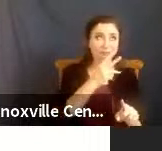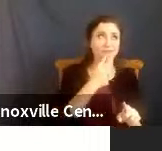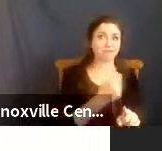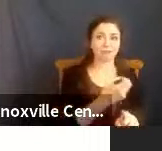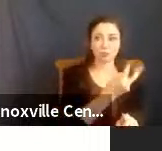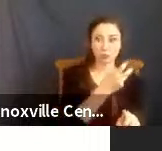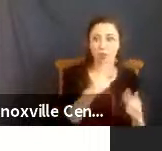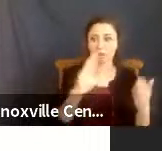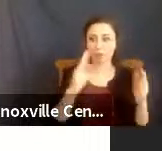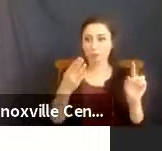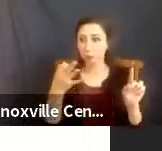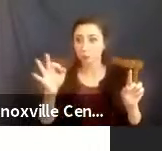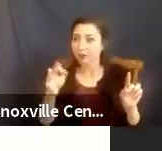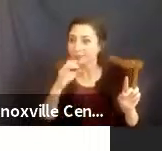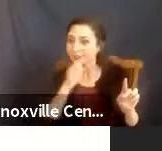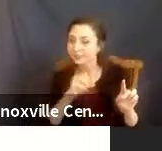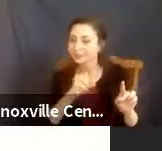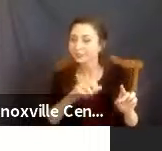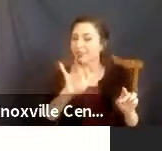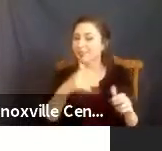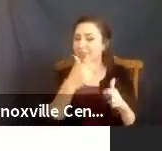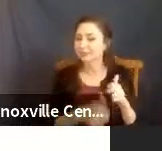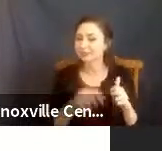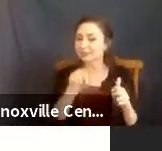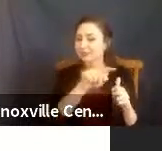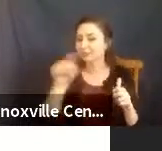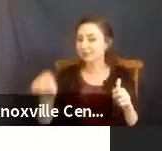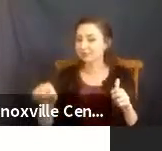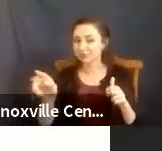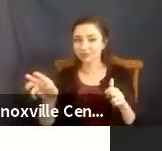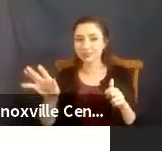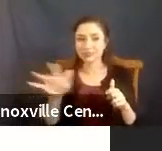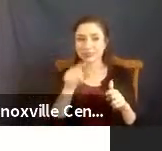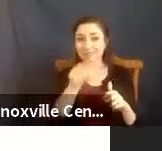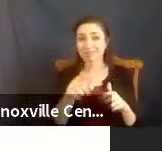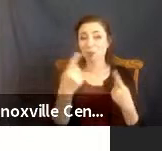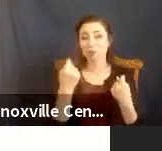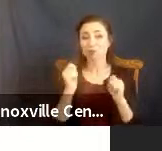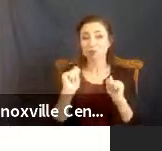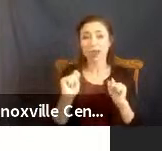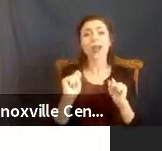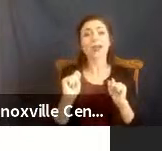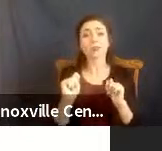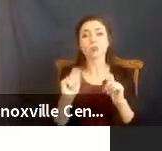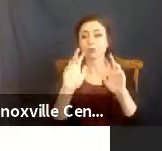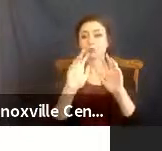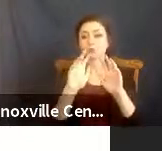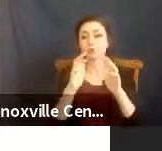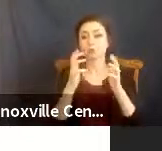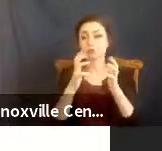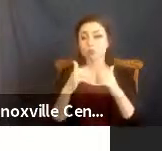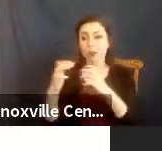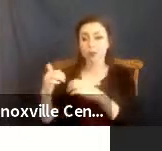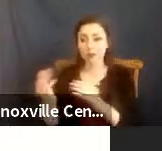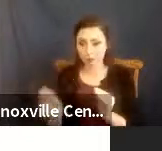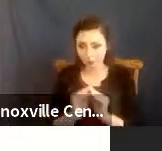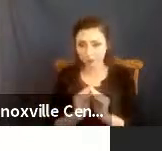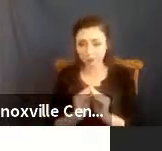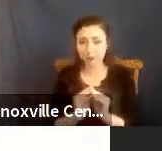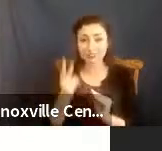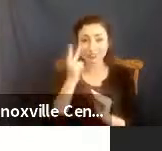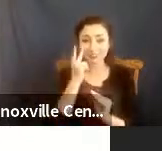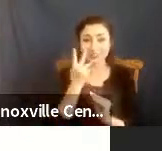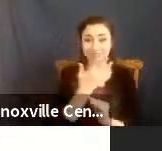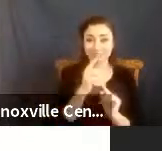19 is difficult to do. So this next slide is an attempt to do that. Next slide. So if you see that the 5 to 18